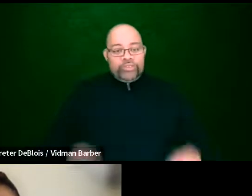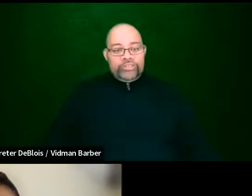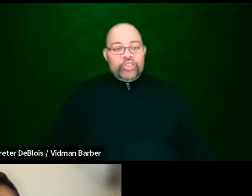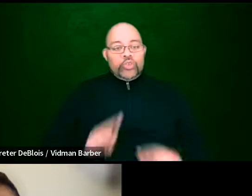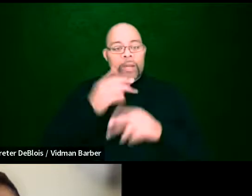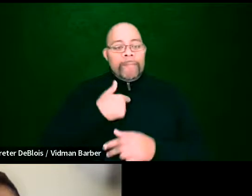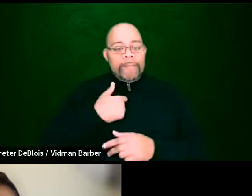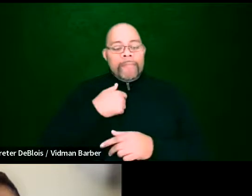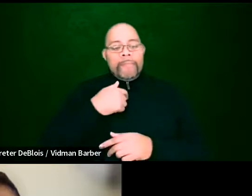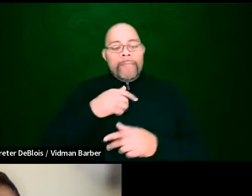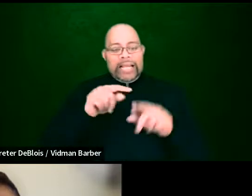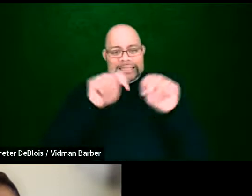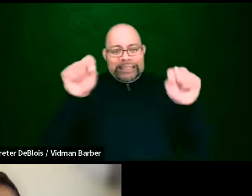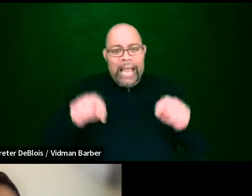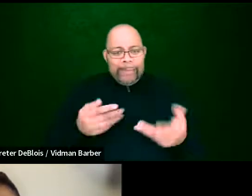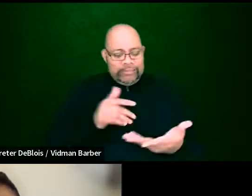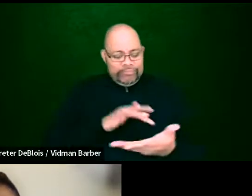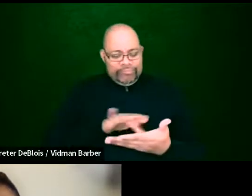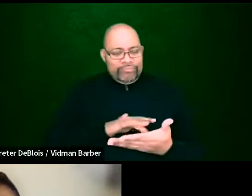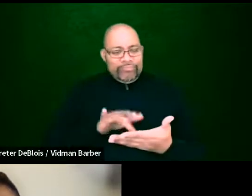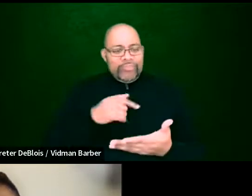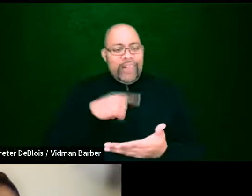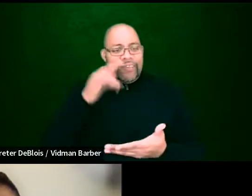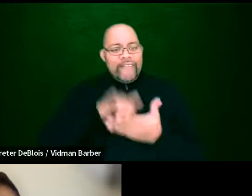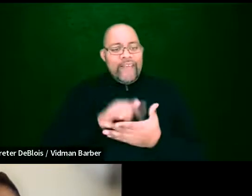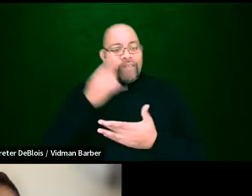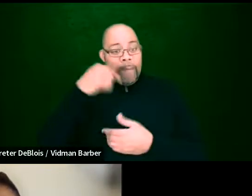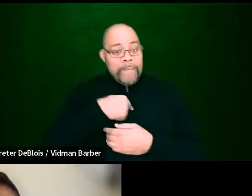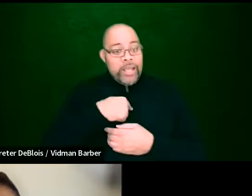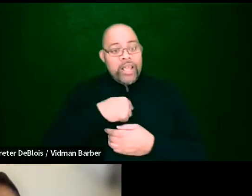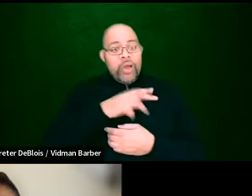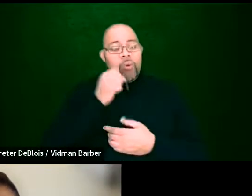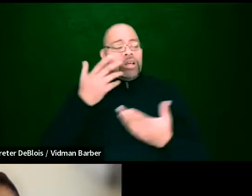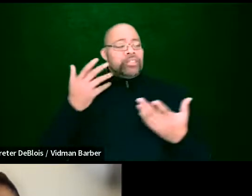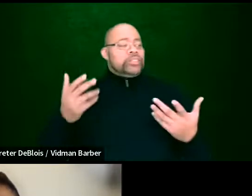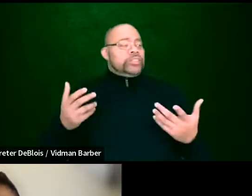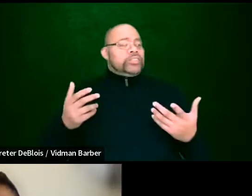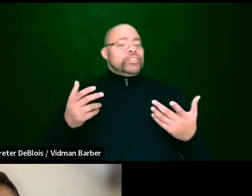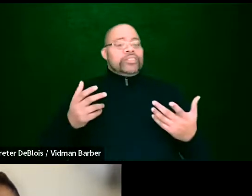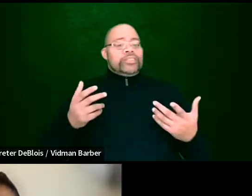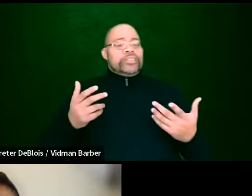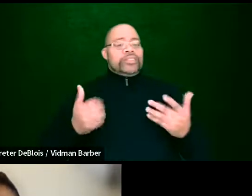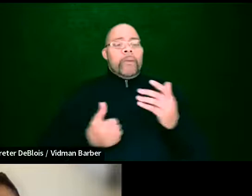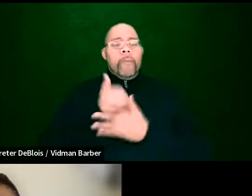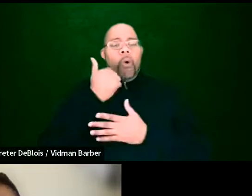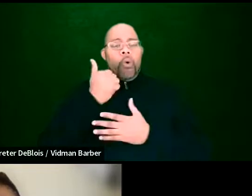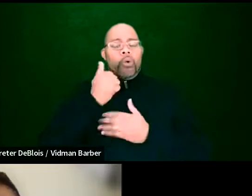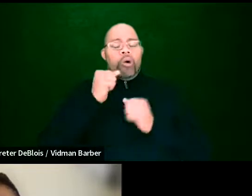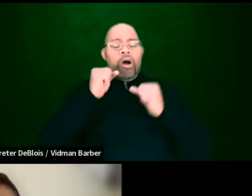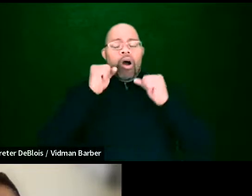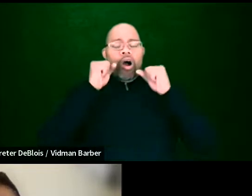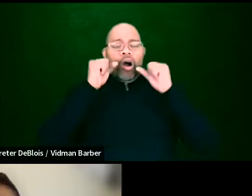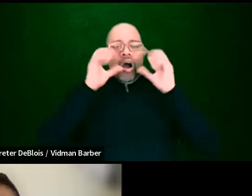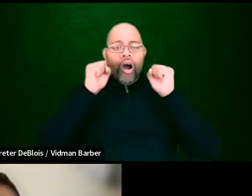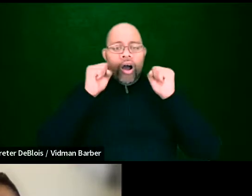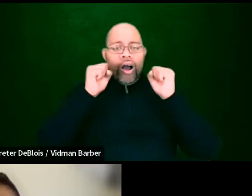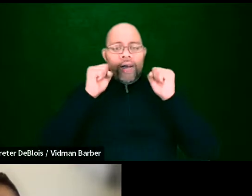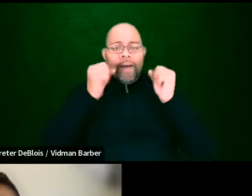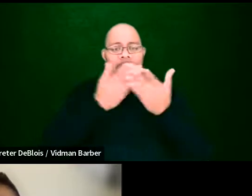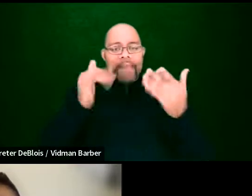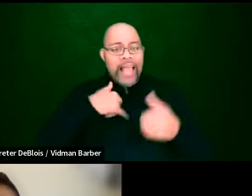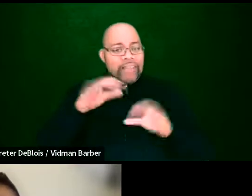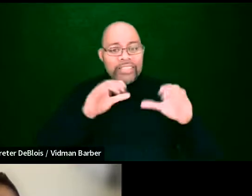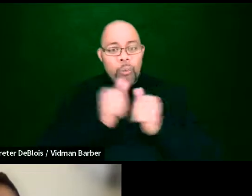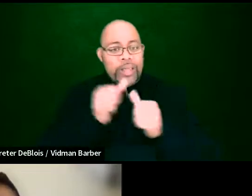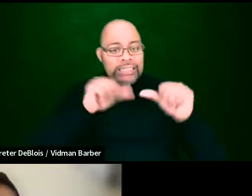my tablet. And I think that for me was like the most awe-inspiring thing I've ever done